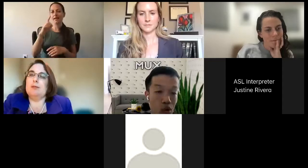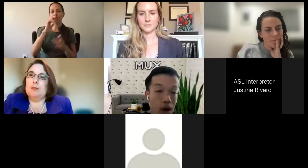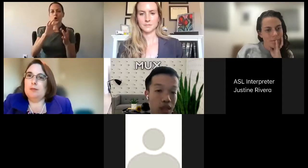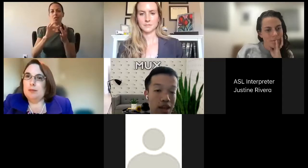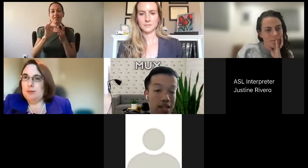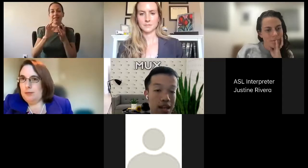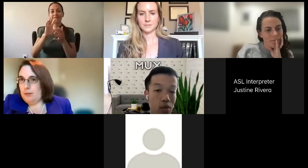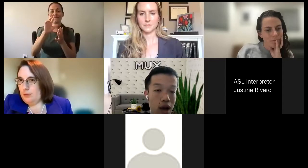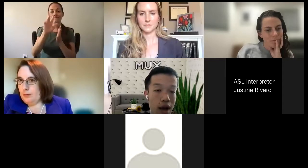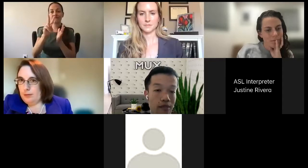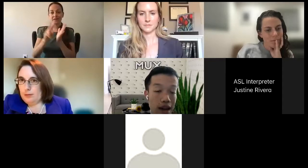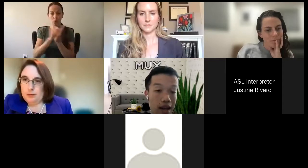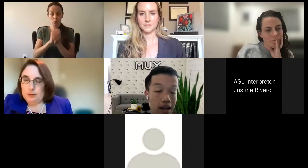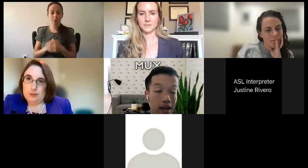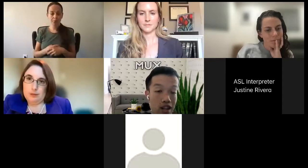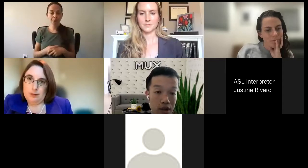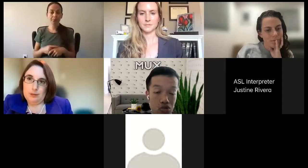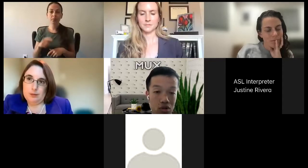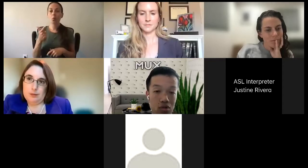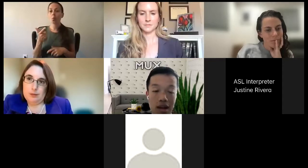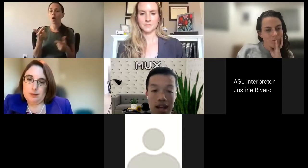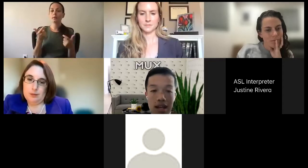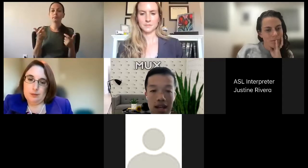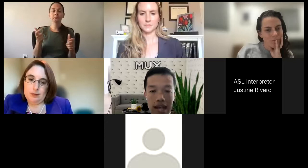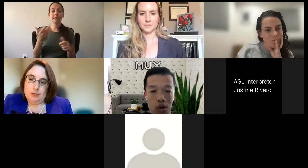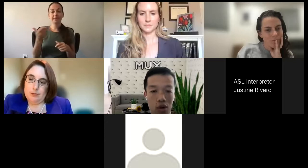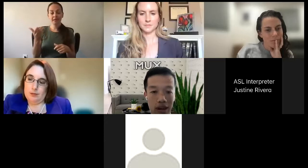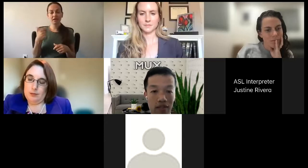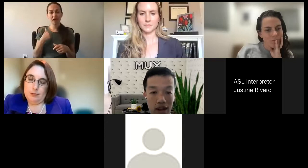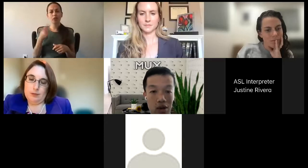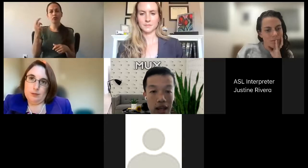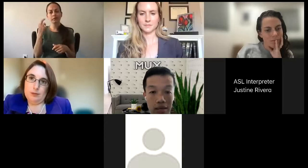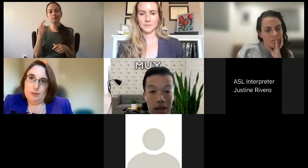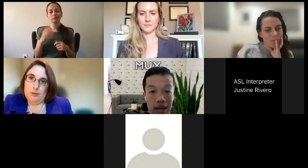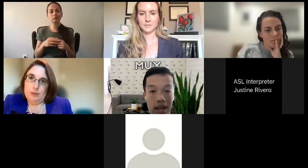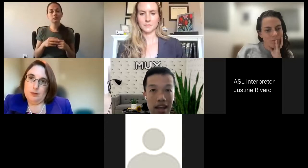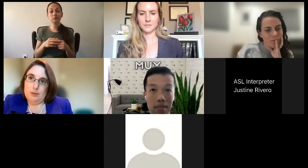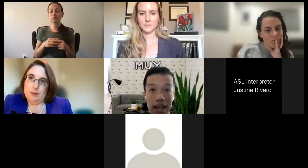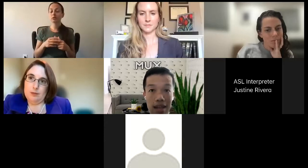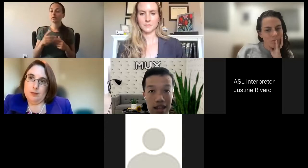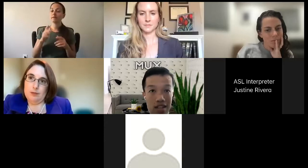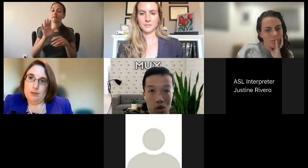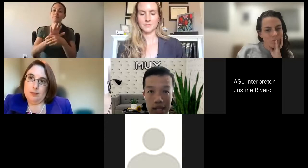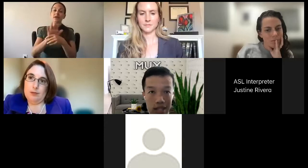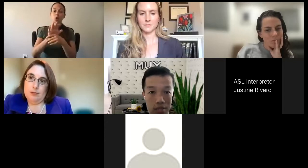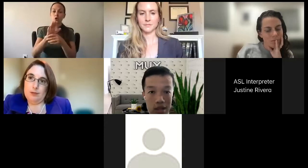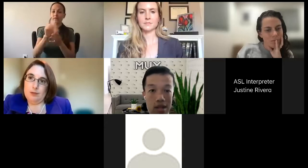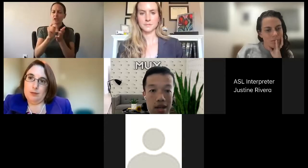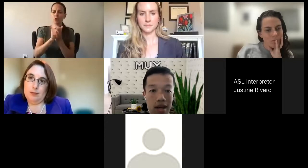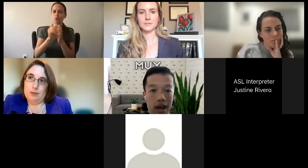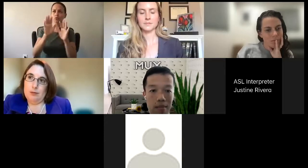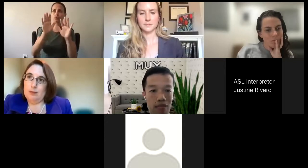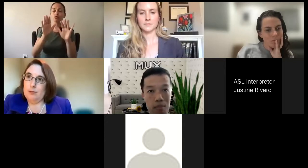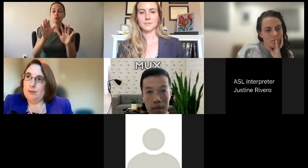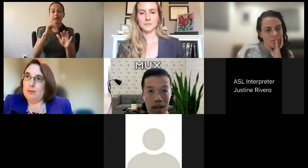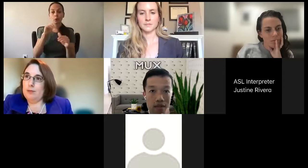customers, one of the things that I'm finding to be true is how great video can be in making things more